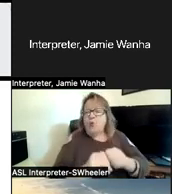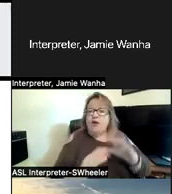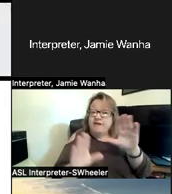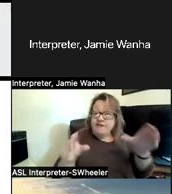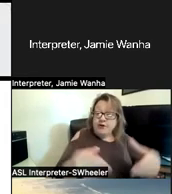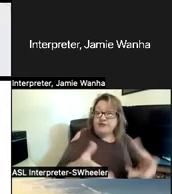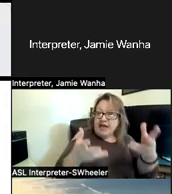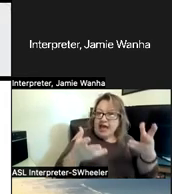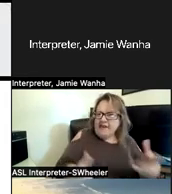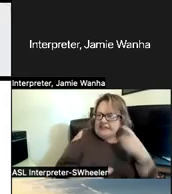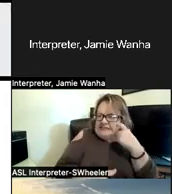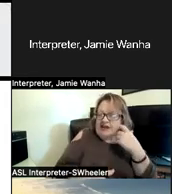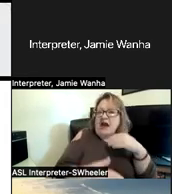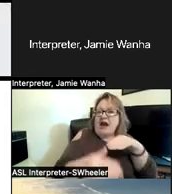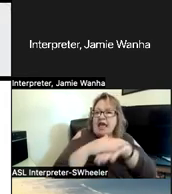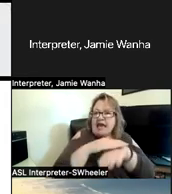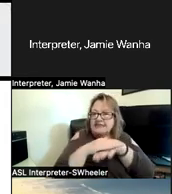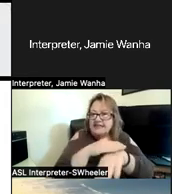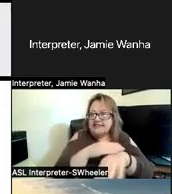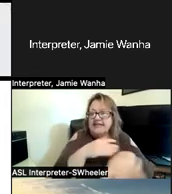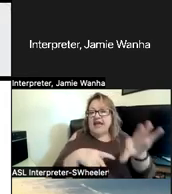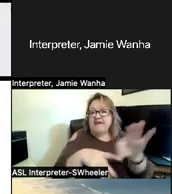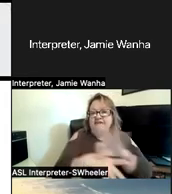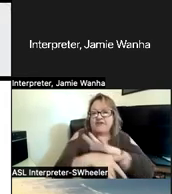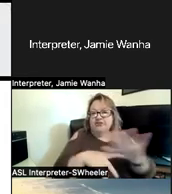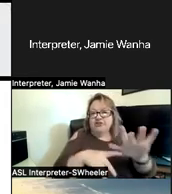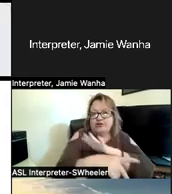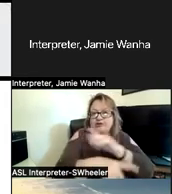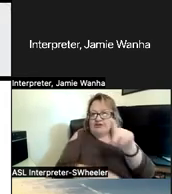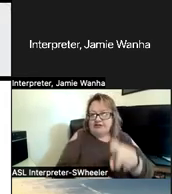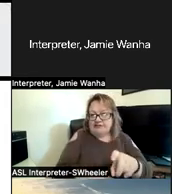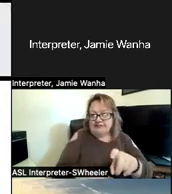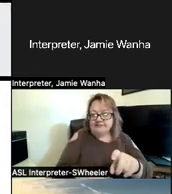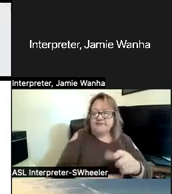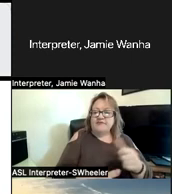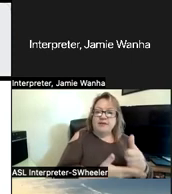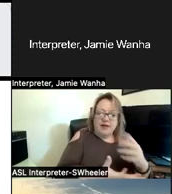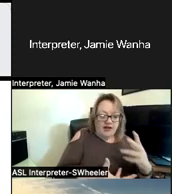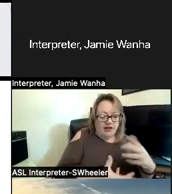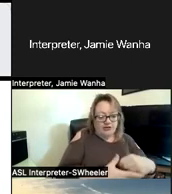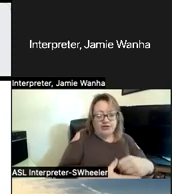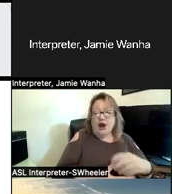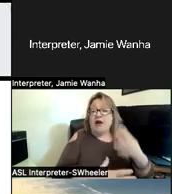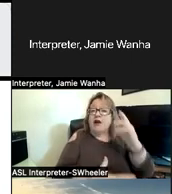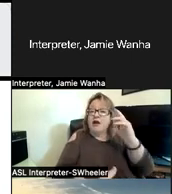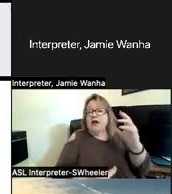heavily the last year on access and functional needs, helping our nonprofit partners, which also include our faith-based